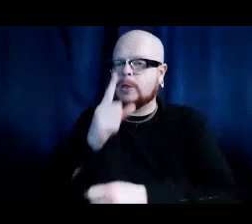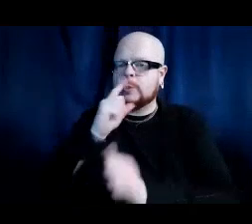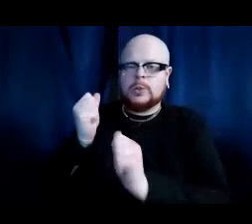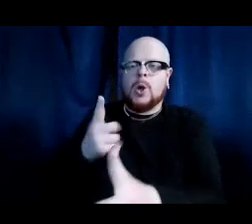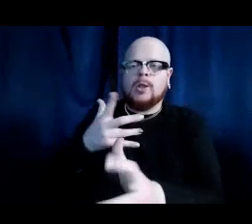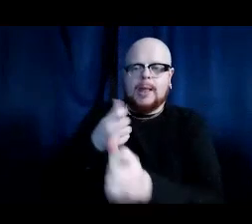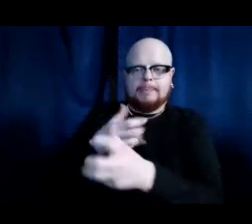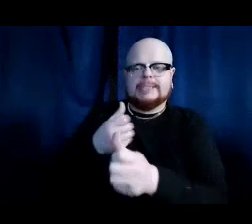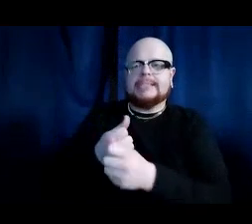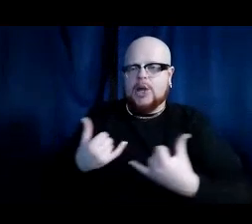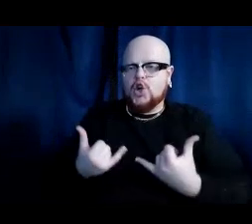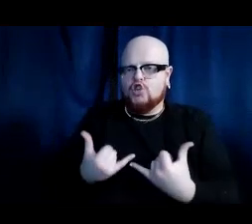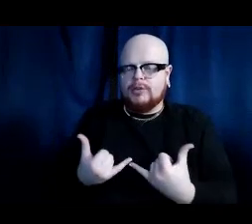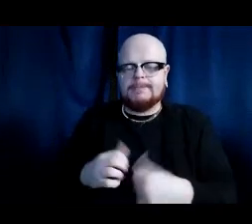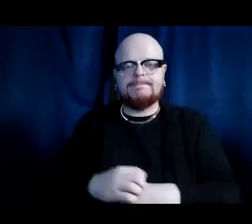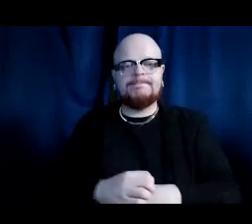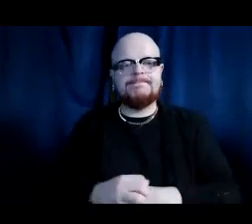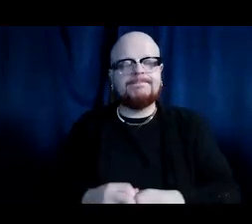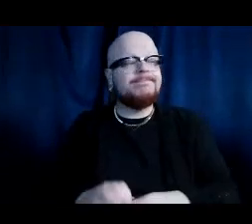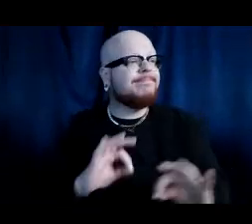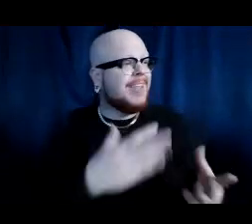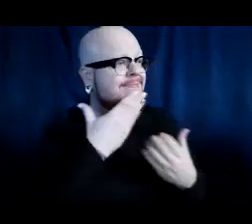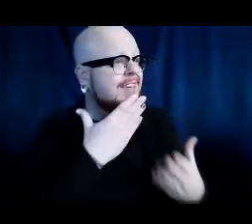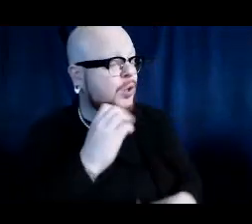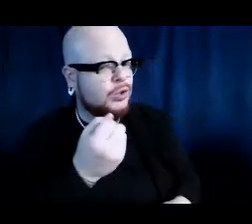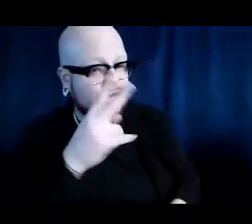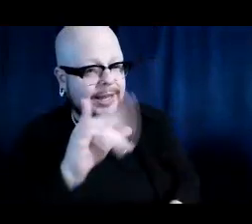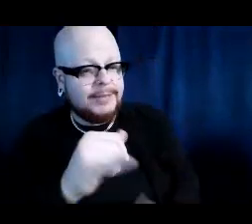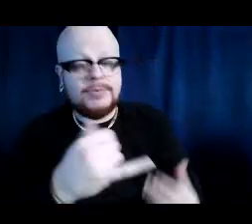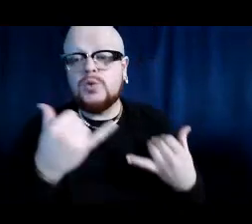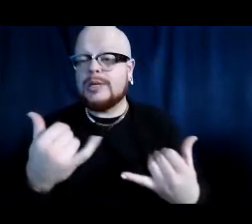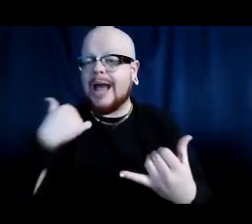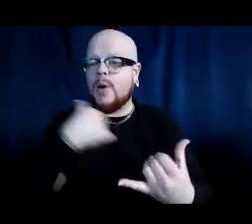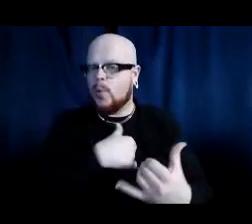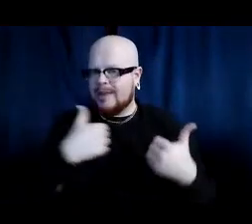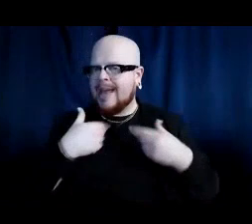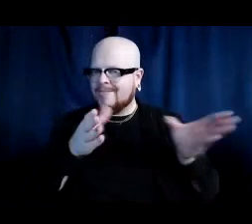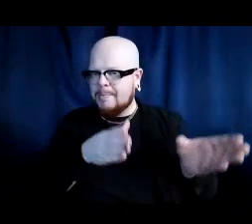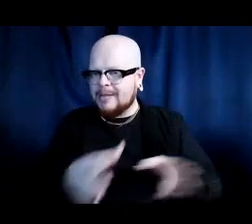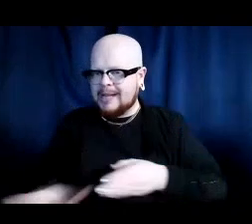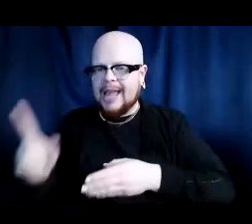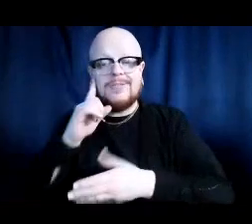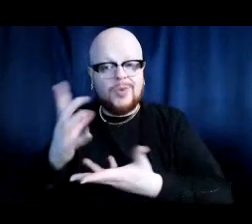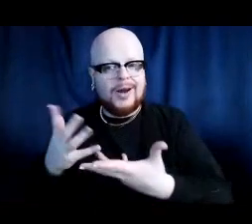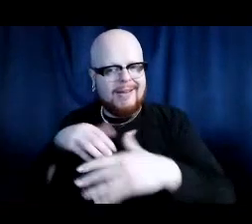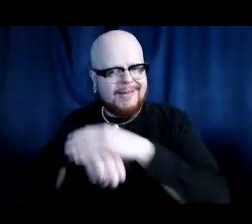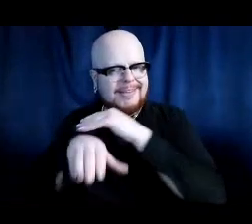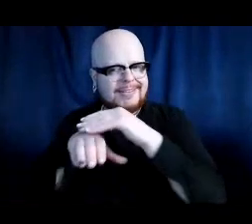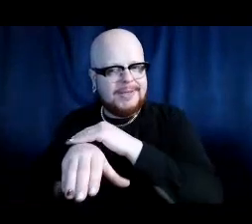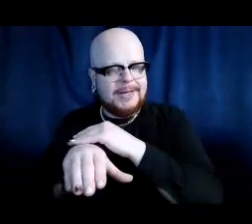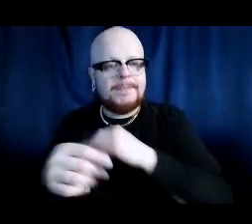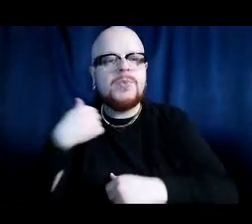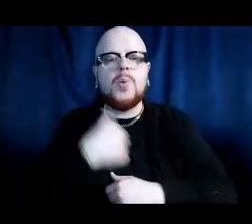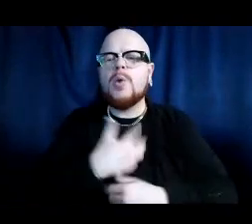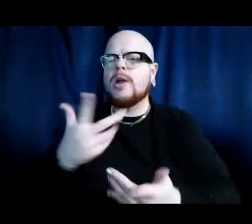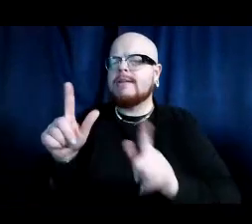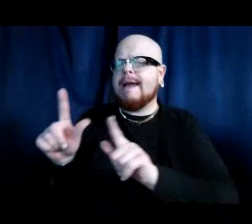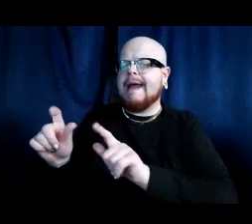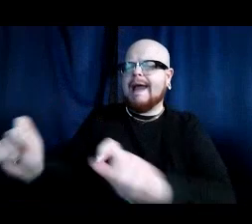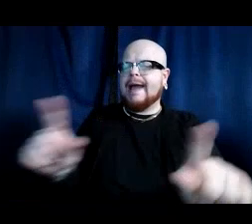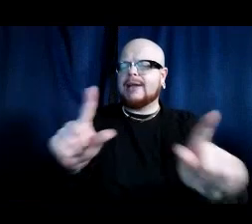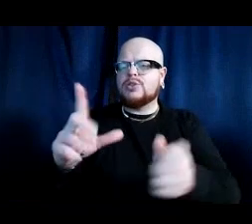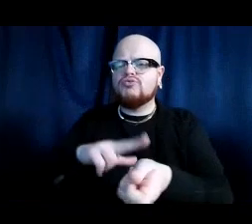plan for prioritizing accessibility, let's ask the audience a question about a recent website experience that they've had.